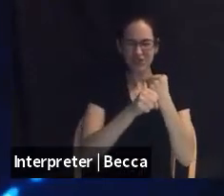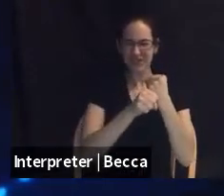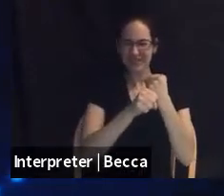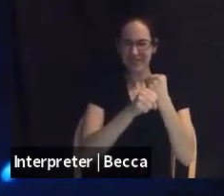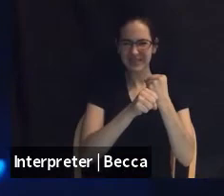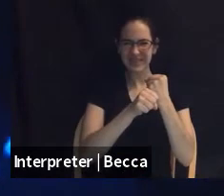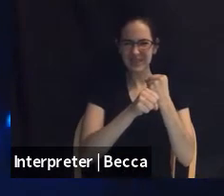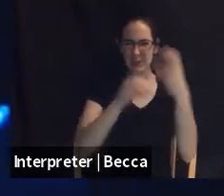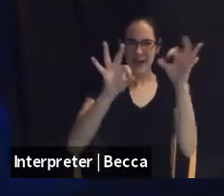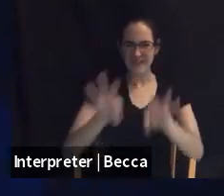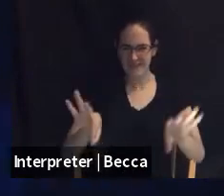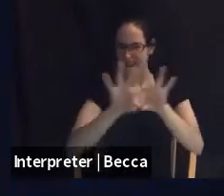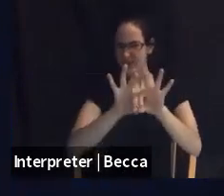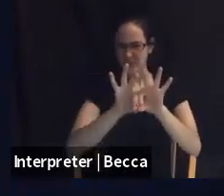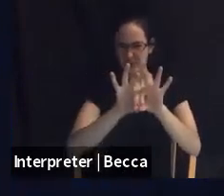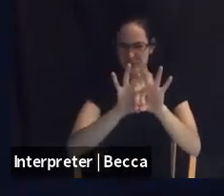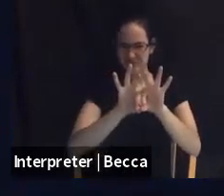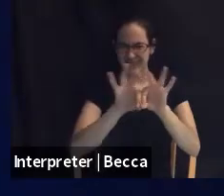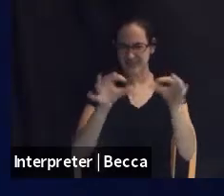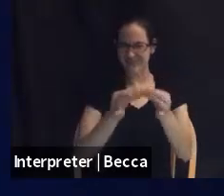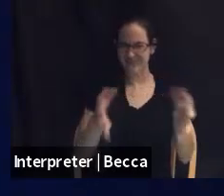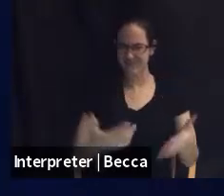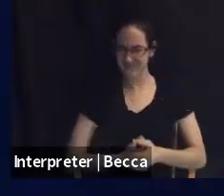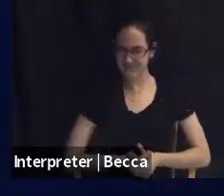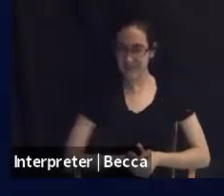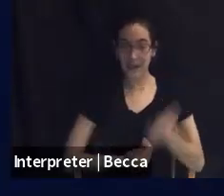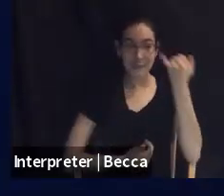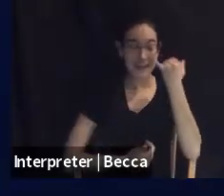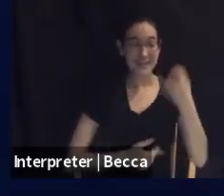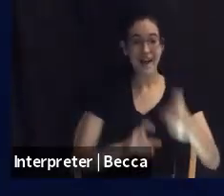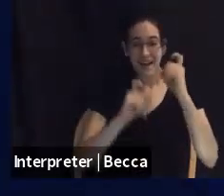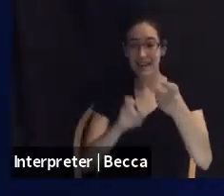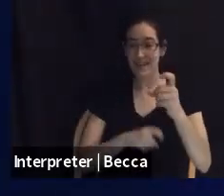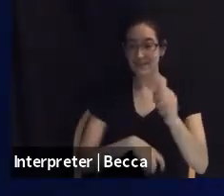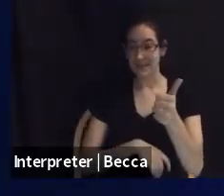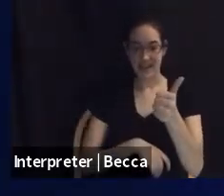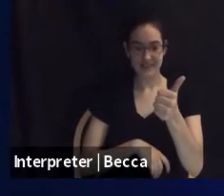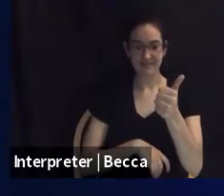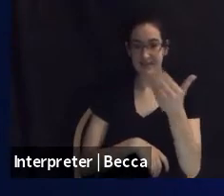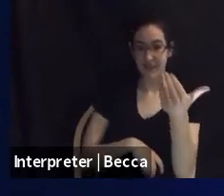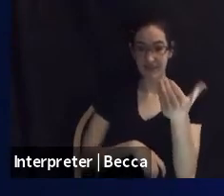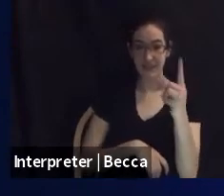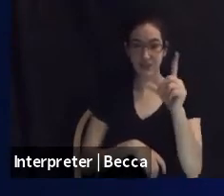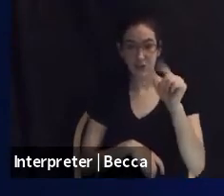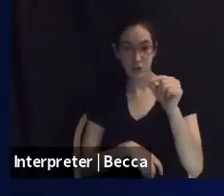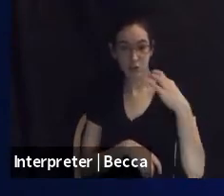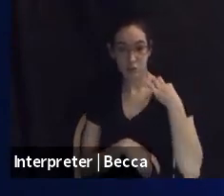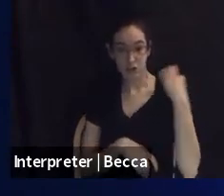But the value of that shirt could increase if I gave 10, 15, 20 of those shirts to somebody who only had one